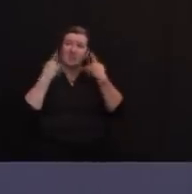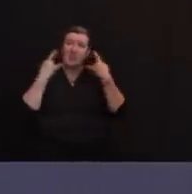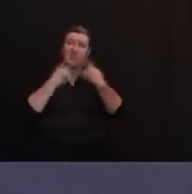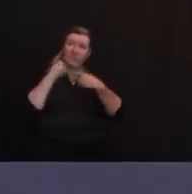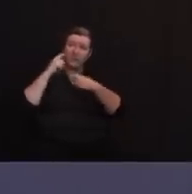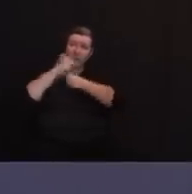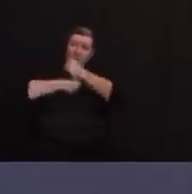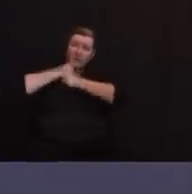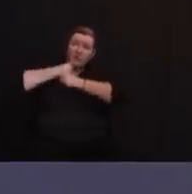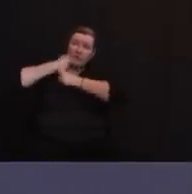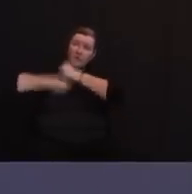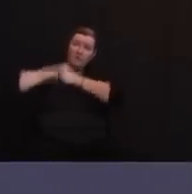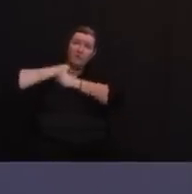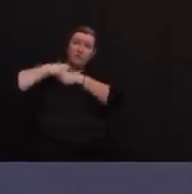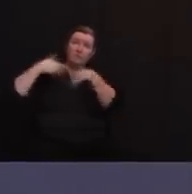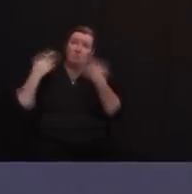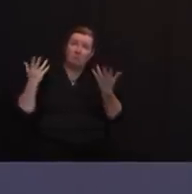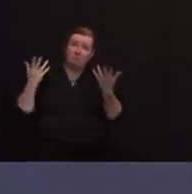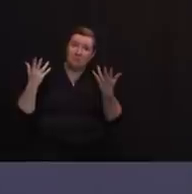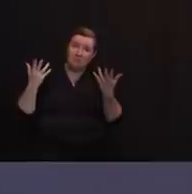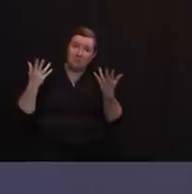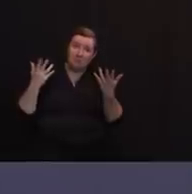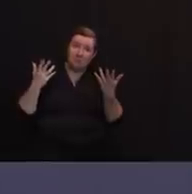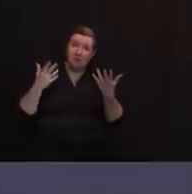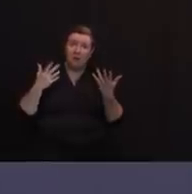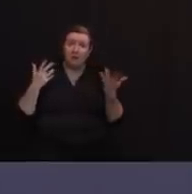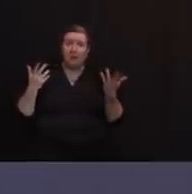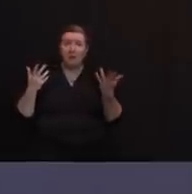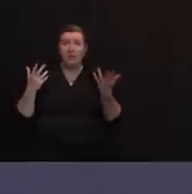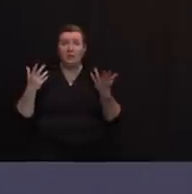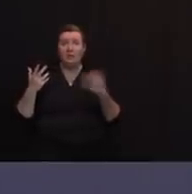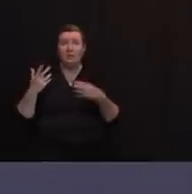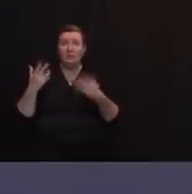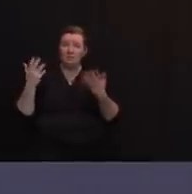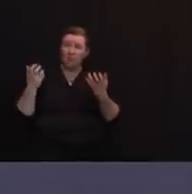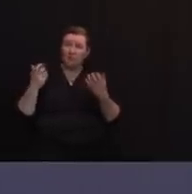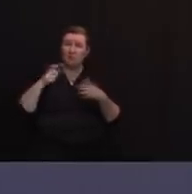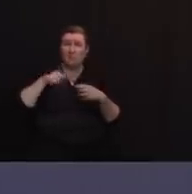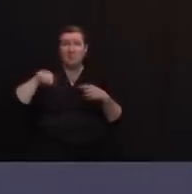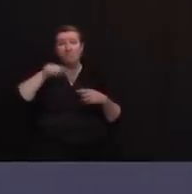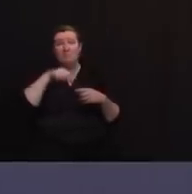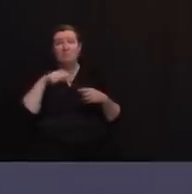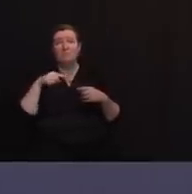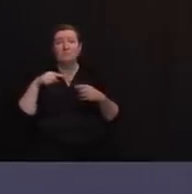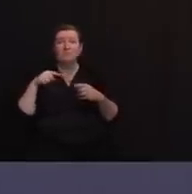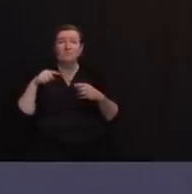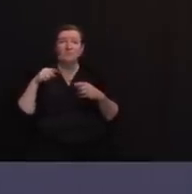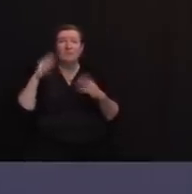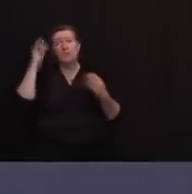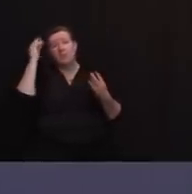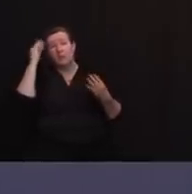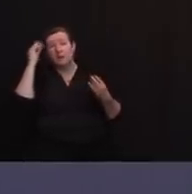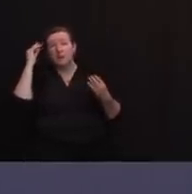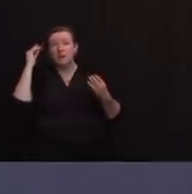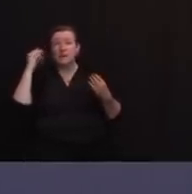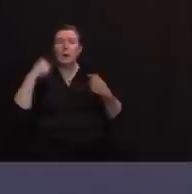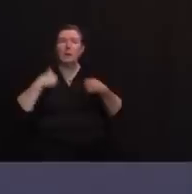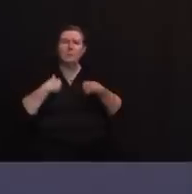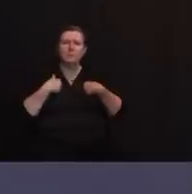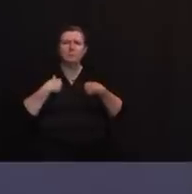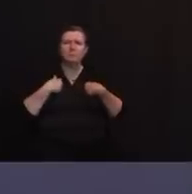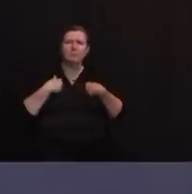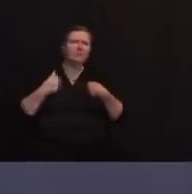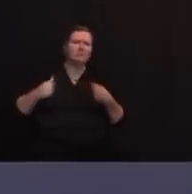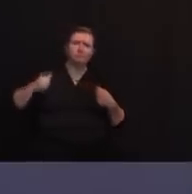And Governor, would you want people to kind of think about this in terms of their own impact and how that's going to play out